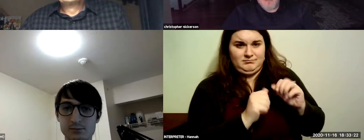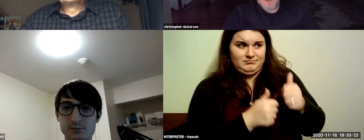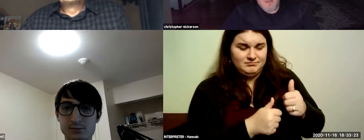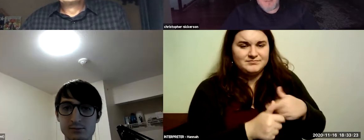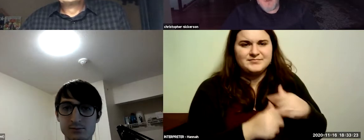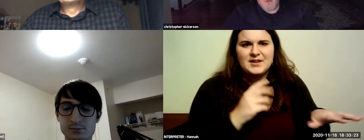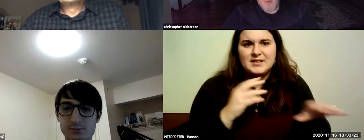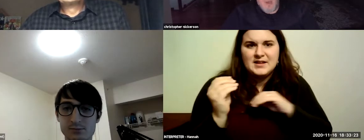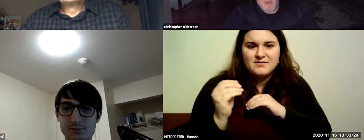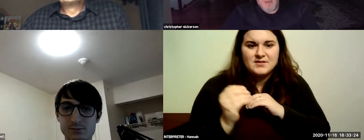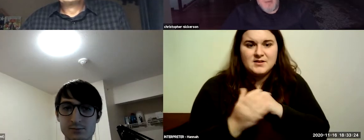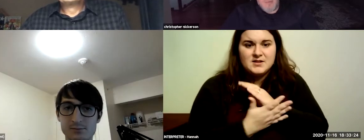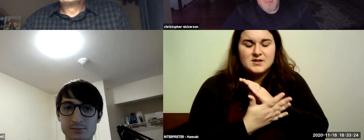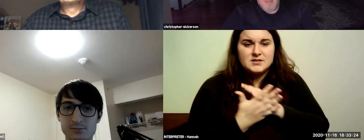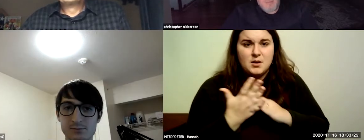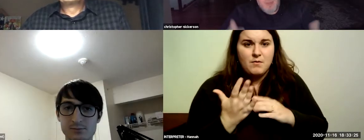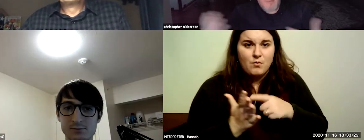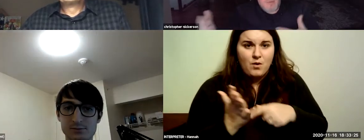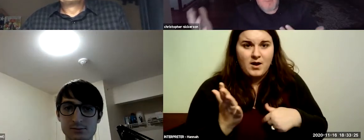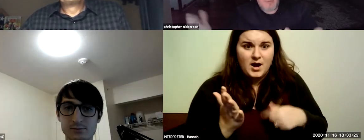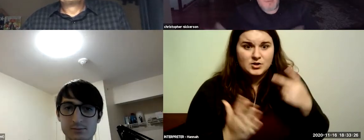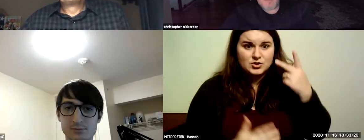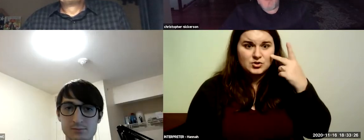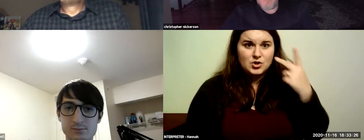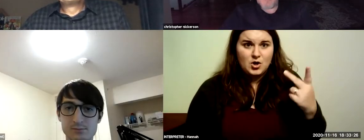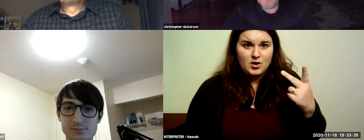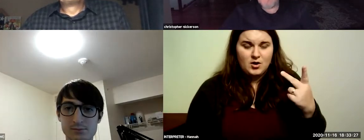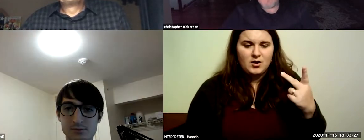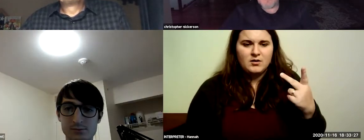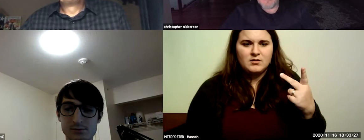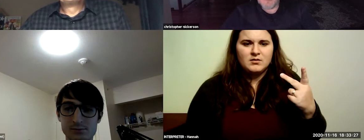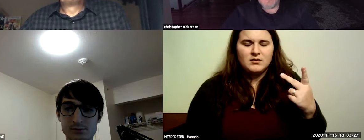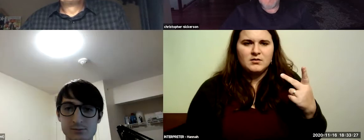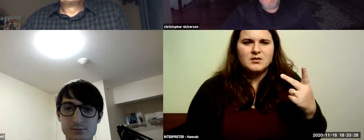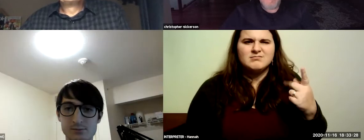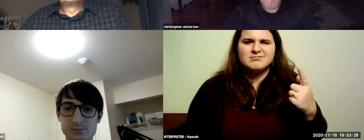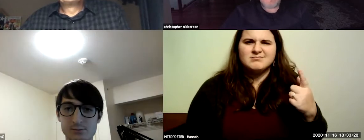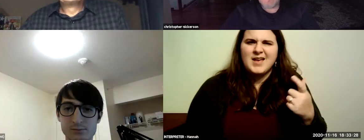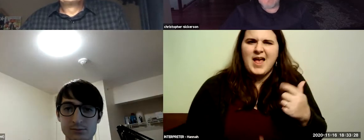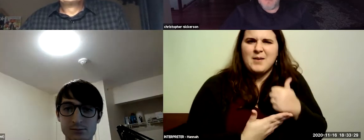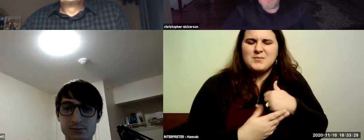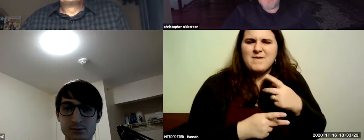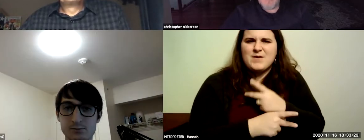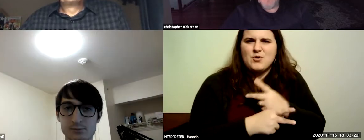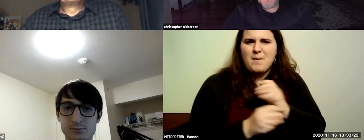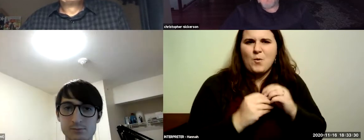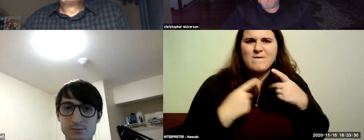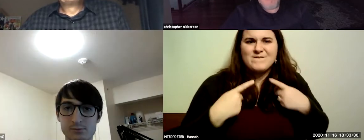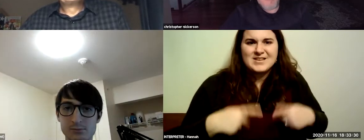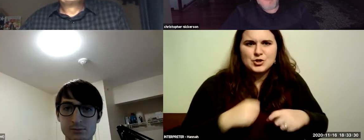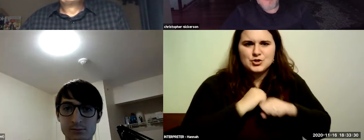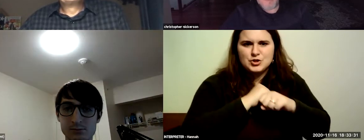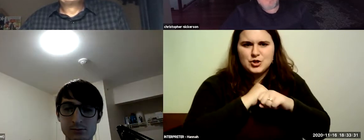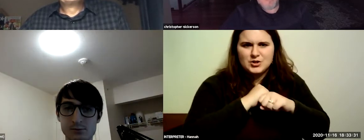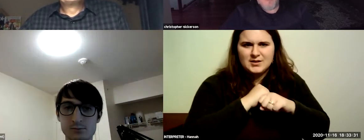some of the stuff that I had saw going on led me kind of to some of my background in physical security. And I was like, hey, like,